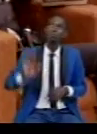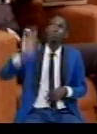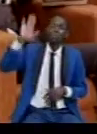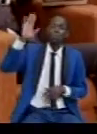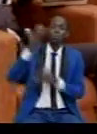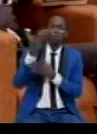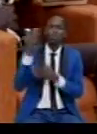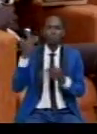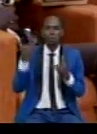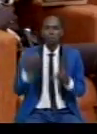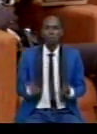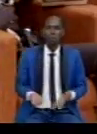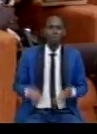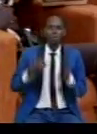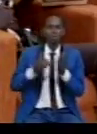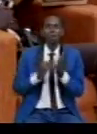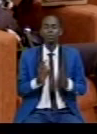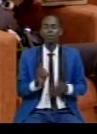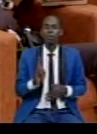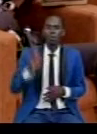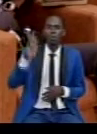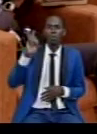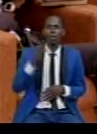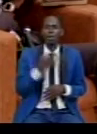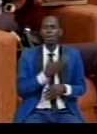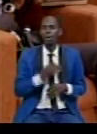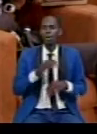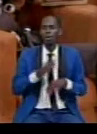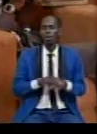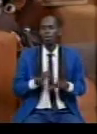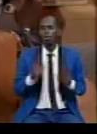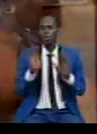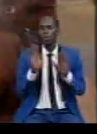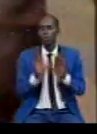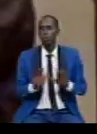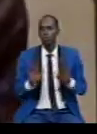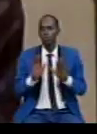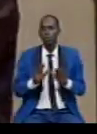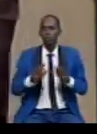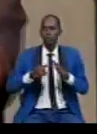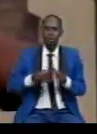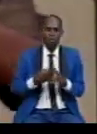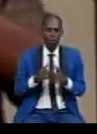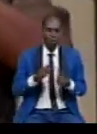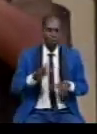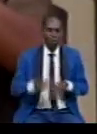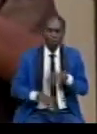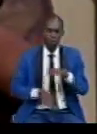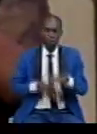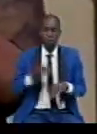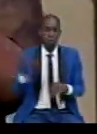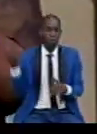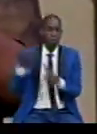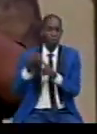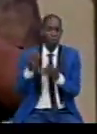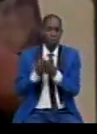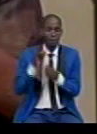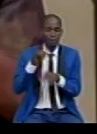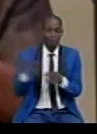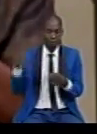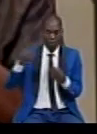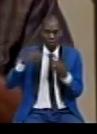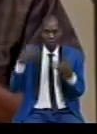functioning. Before the GCK, it's on Sunday of it, I started moving, I started walking. Since that time, the Lord delivered